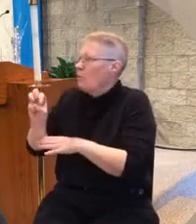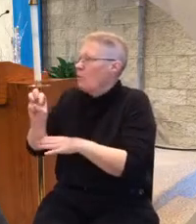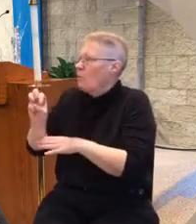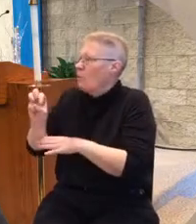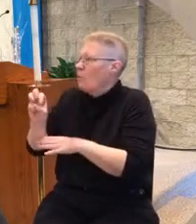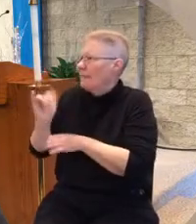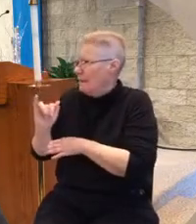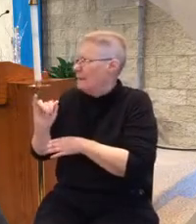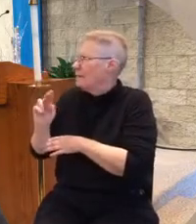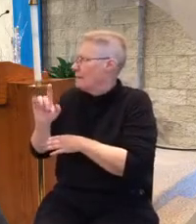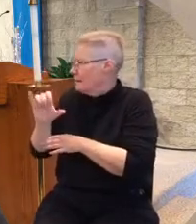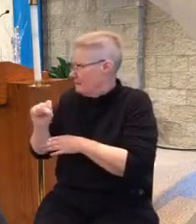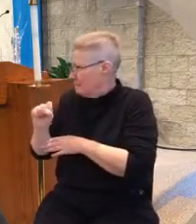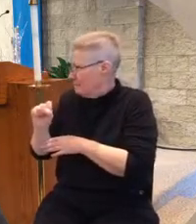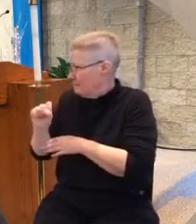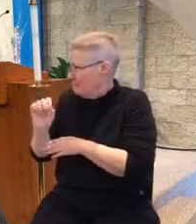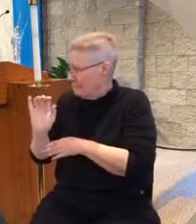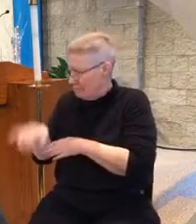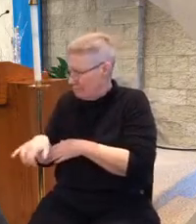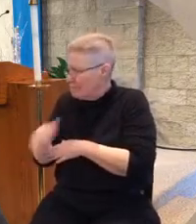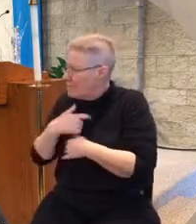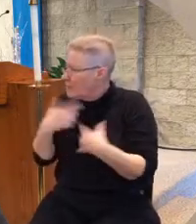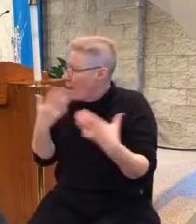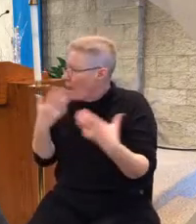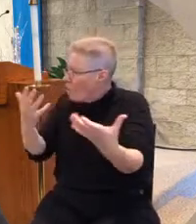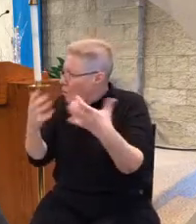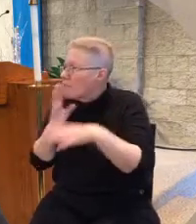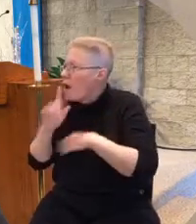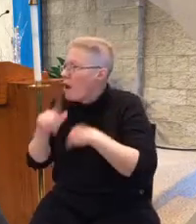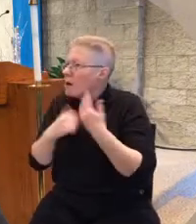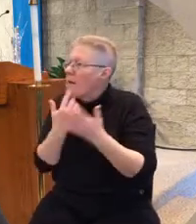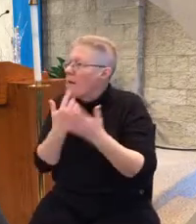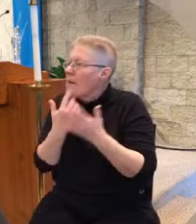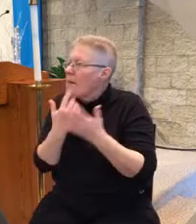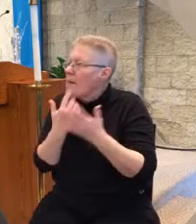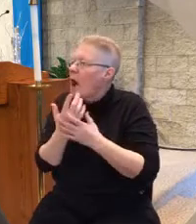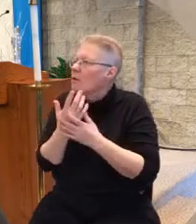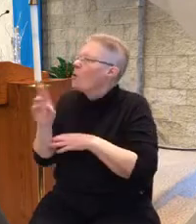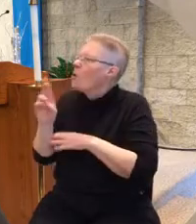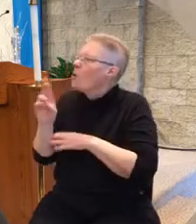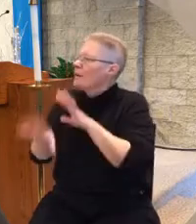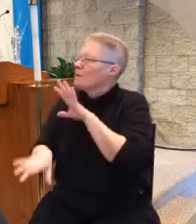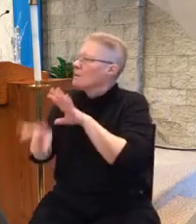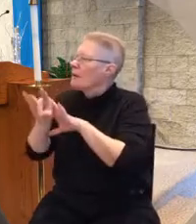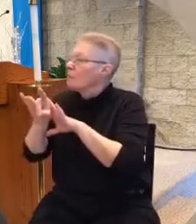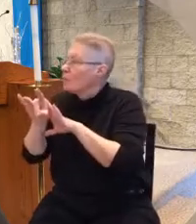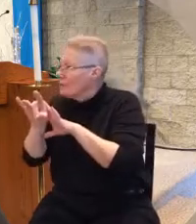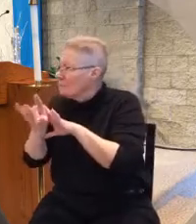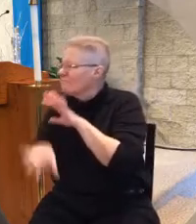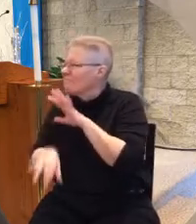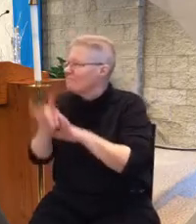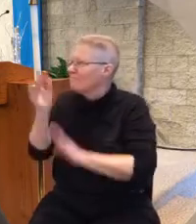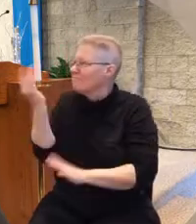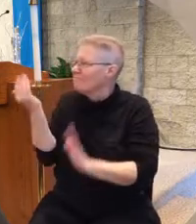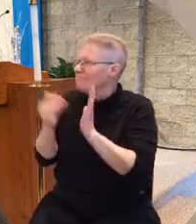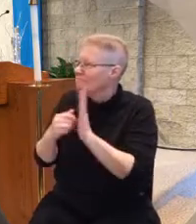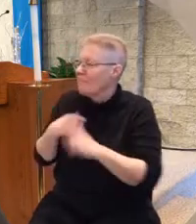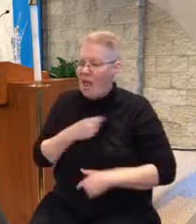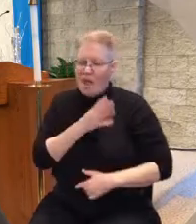And I want to talk about the rediscovery. Now, I spoke with Reverend Pat about this, and he said, I think they'll be cool.